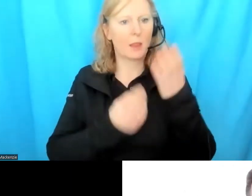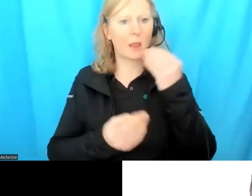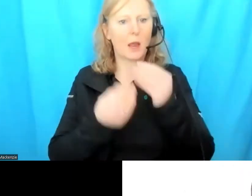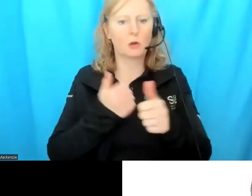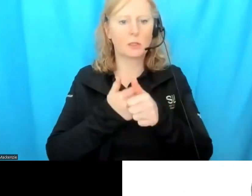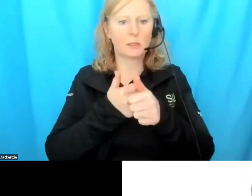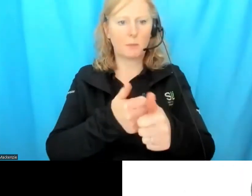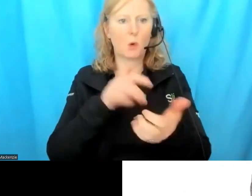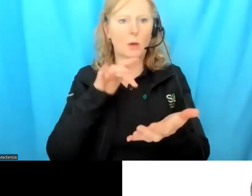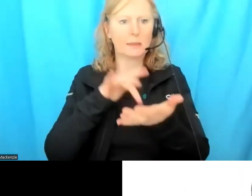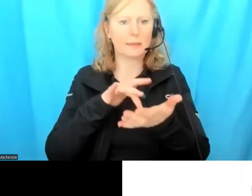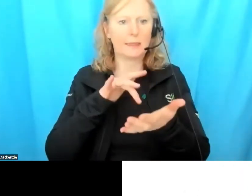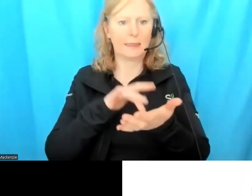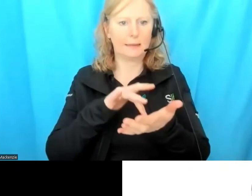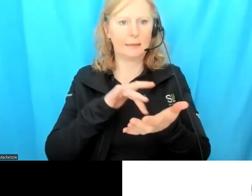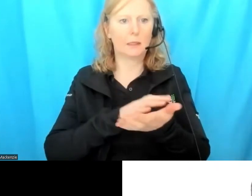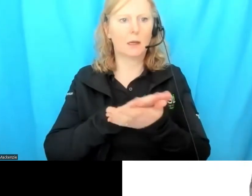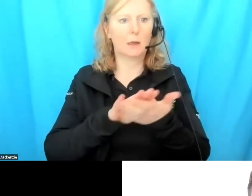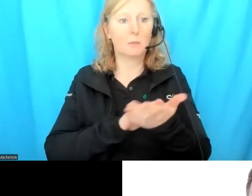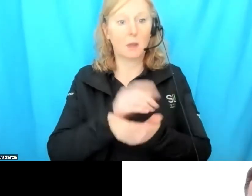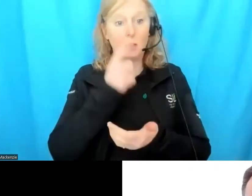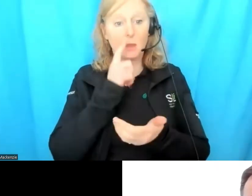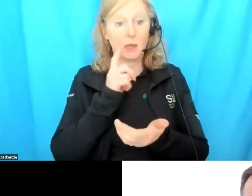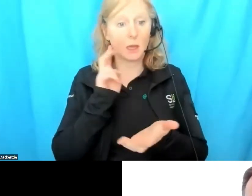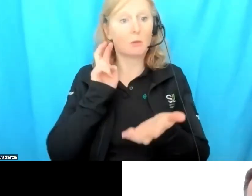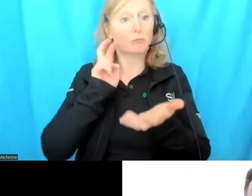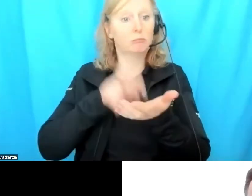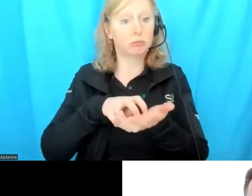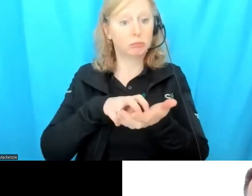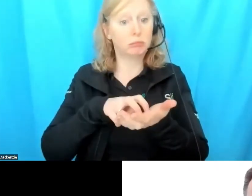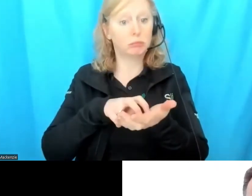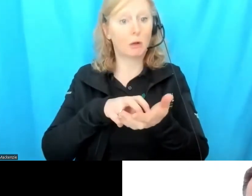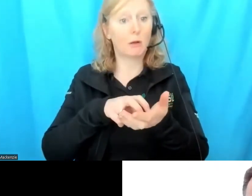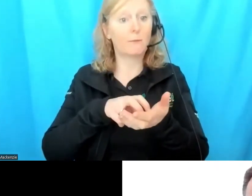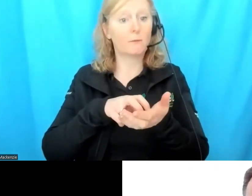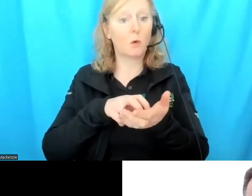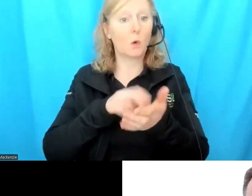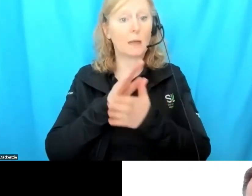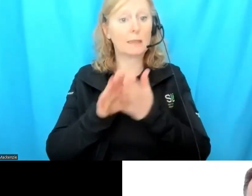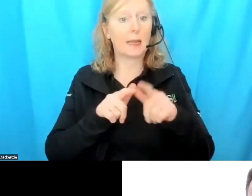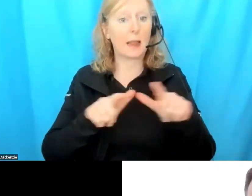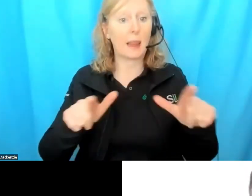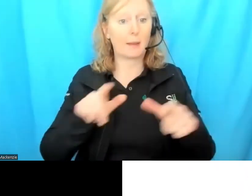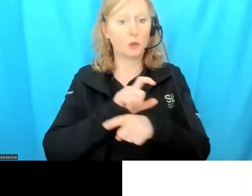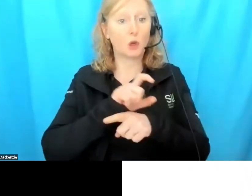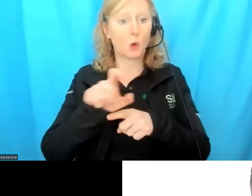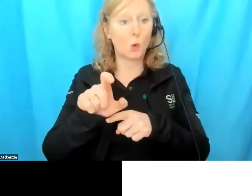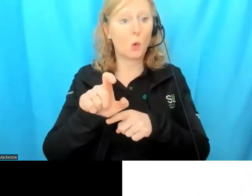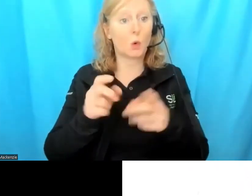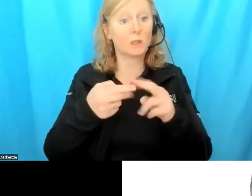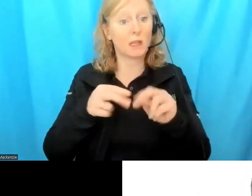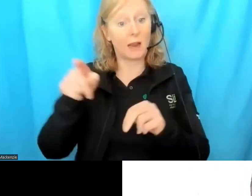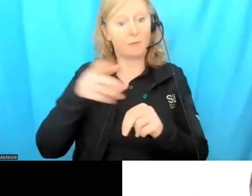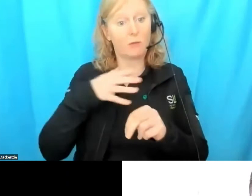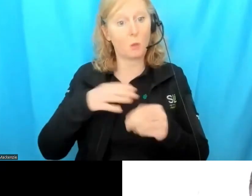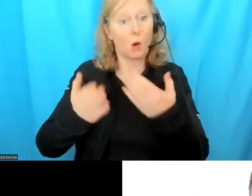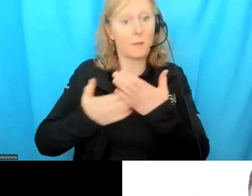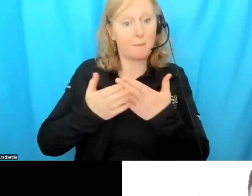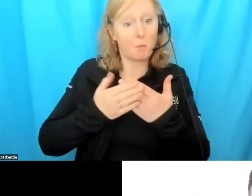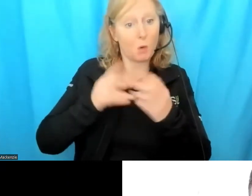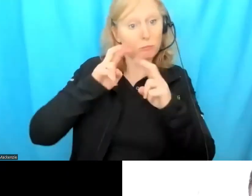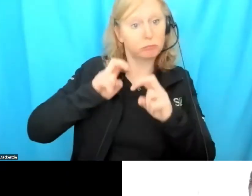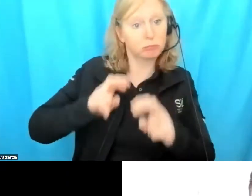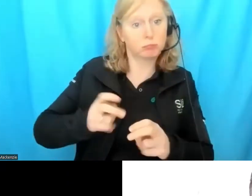to sign up for a British Sign Language course, should they wish to explore that avenue further.